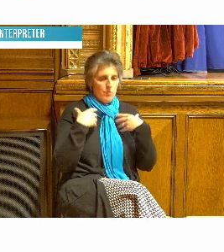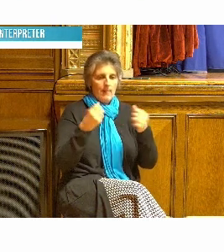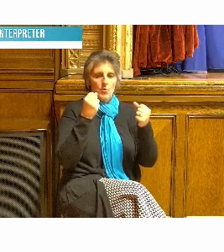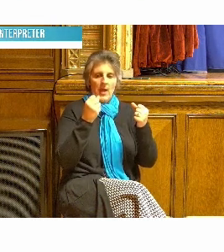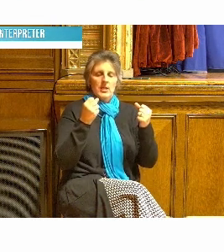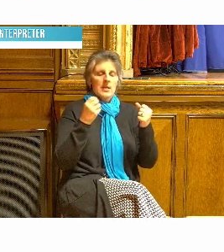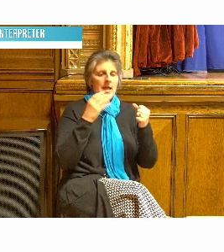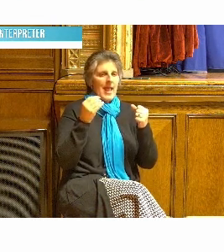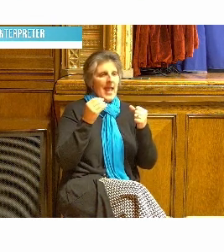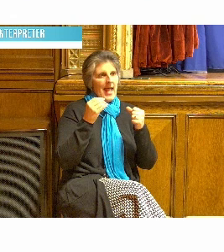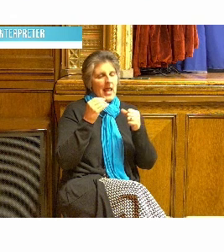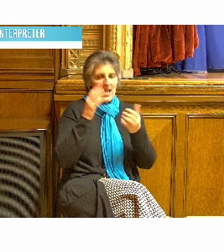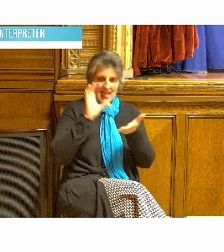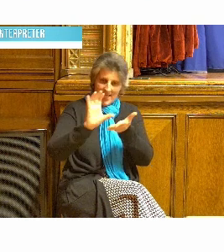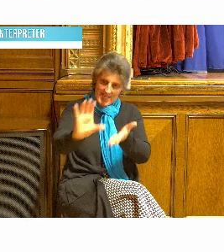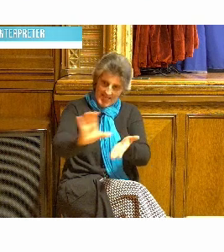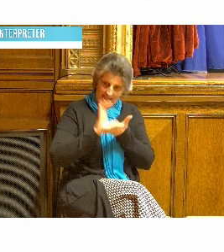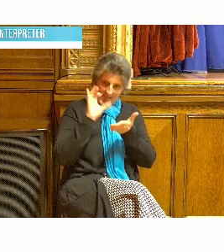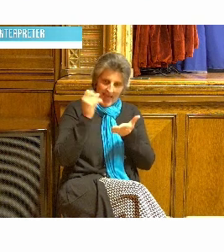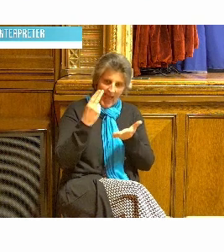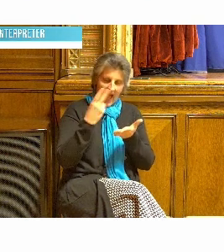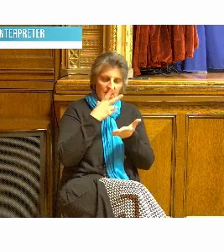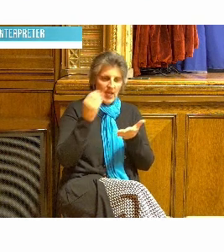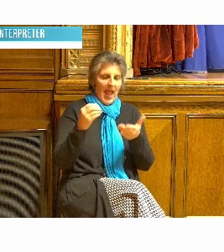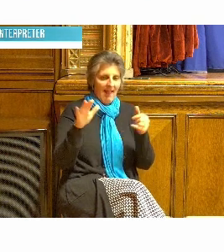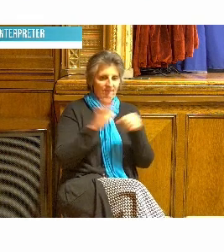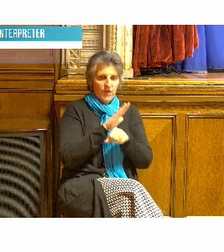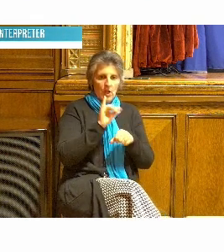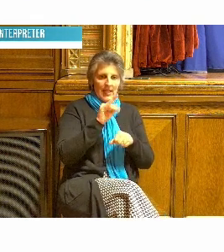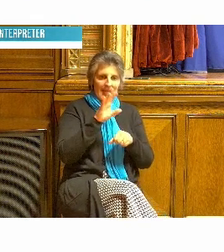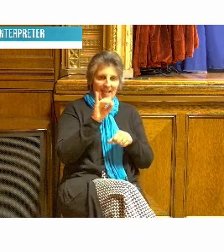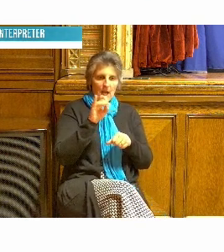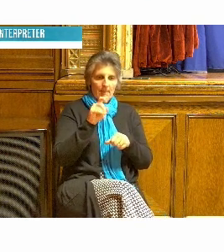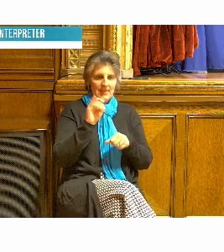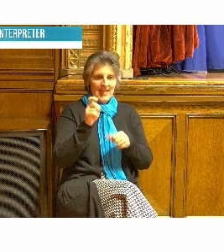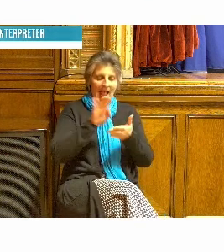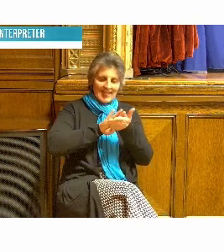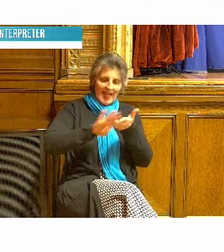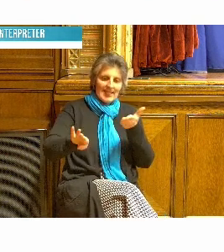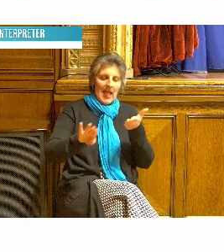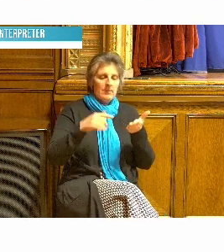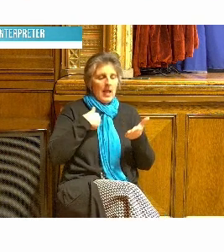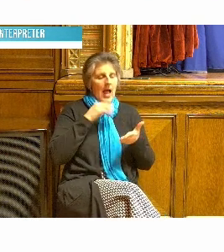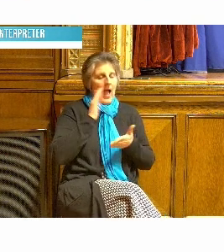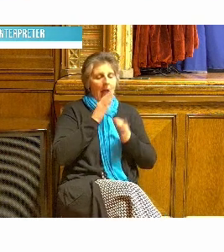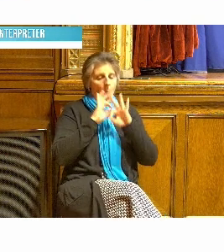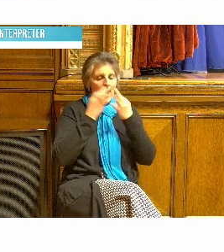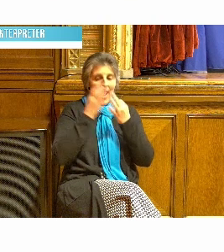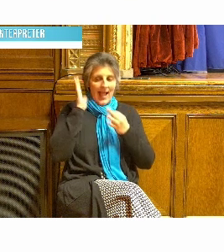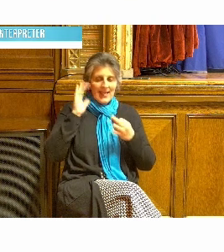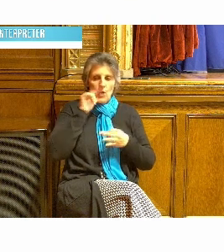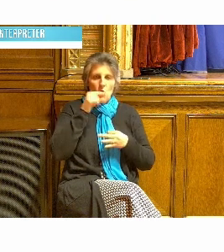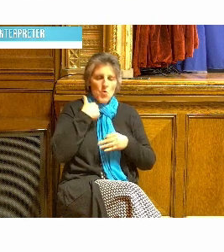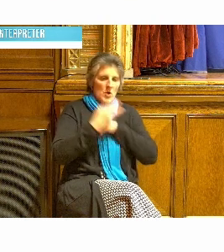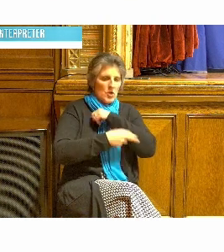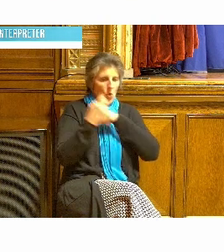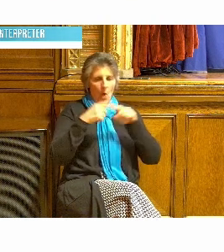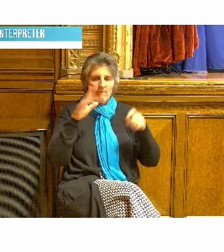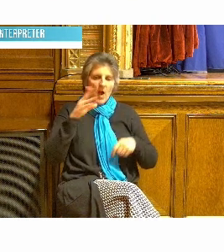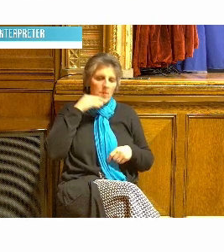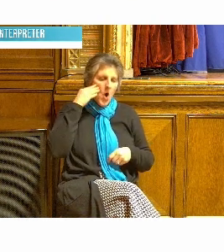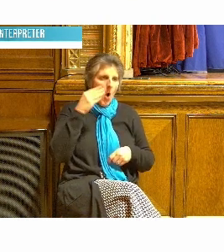form of substantial cash payments and full income tax exemption. Our ancestors, who were stolen from their